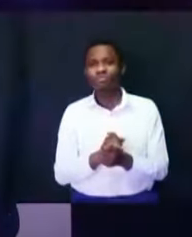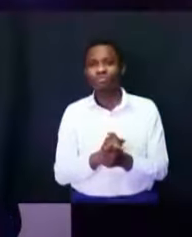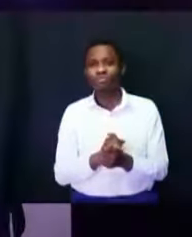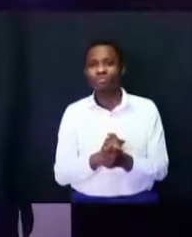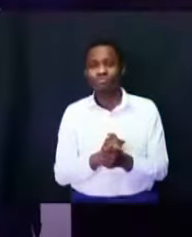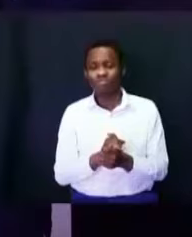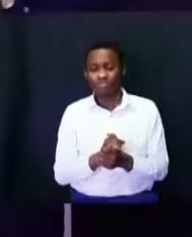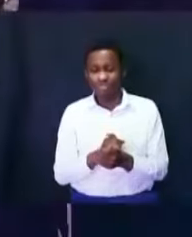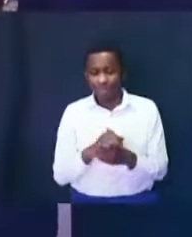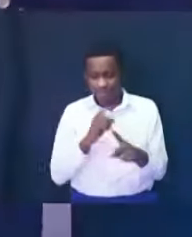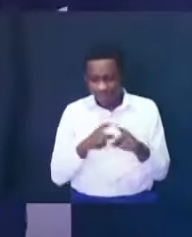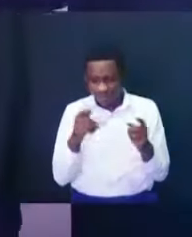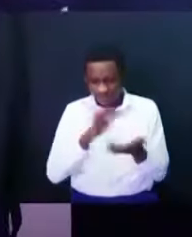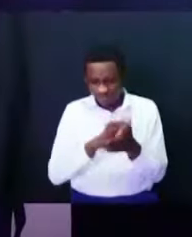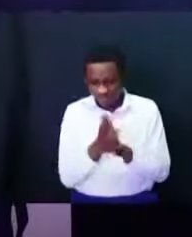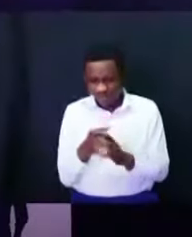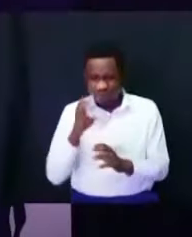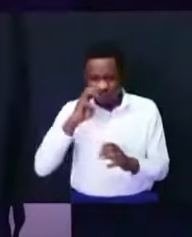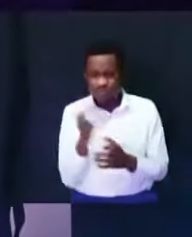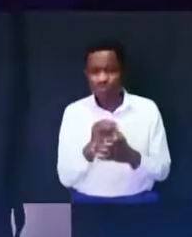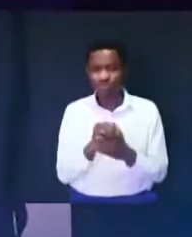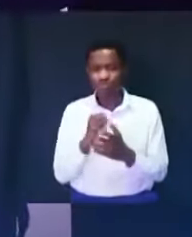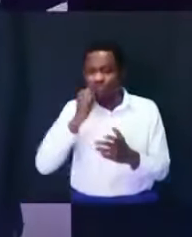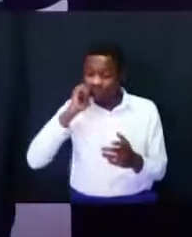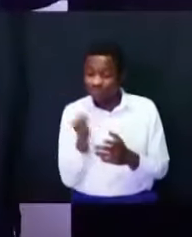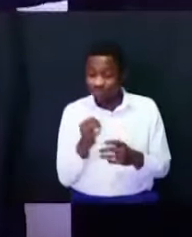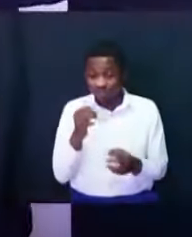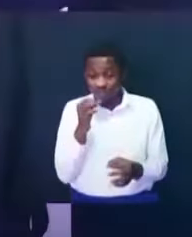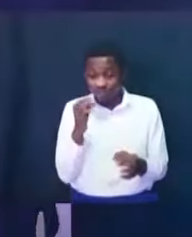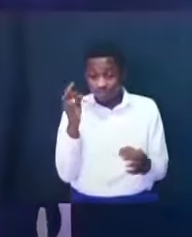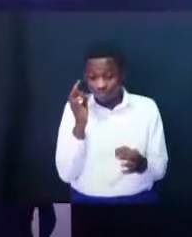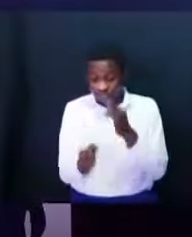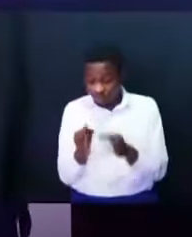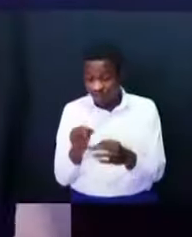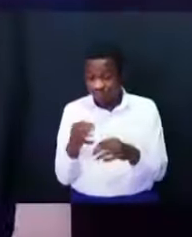he has become evil so if he to trade with